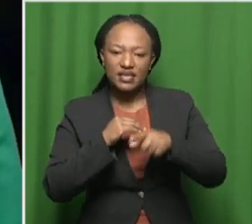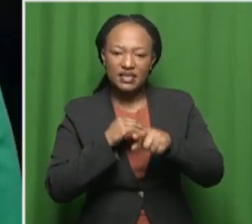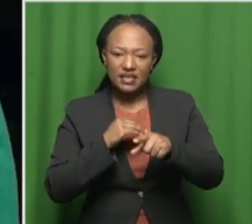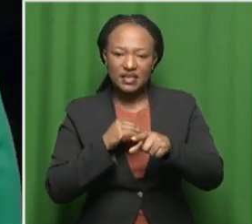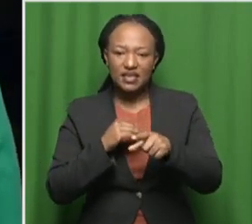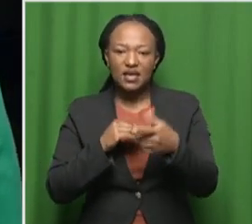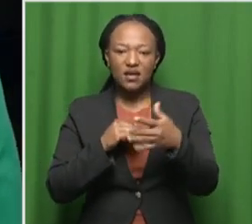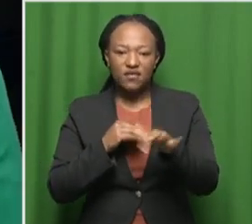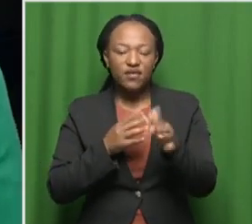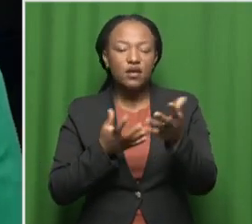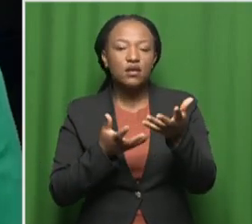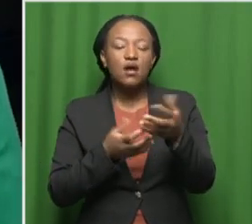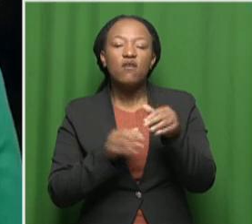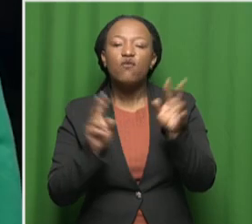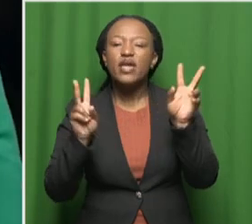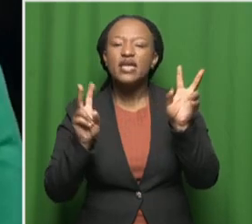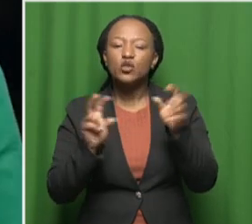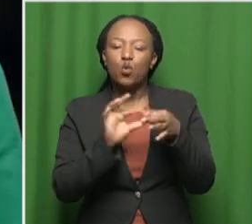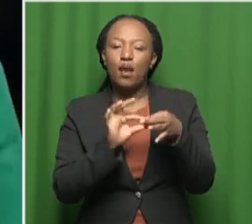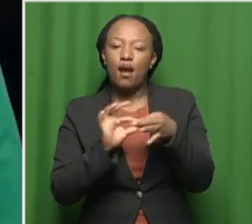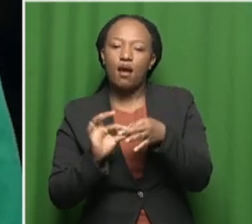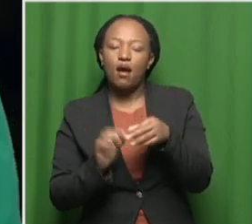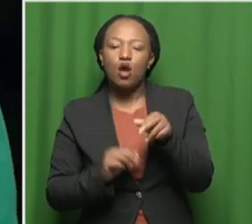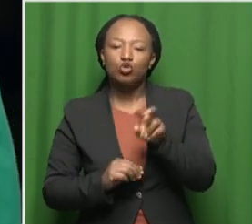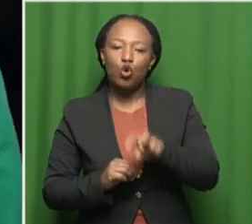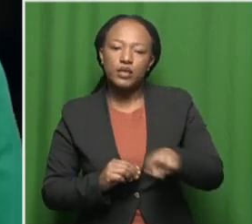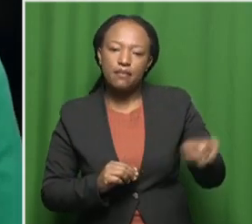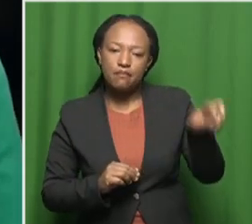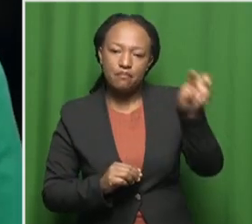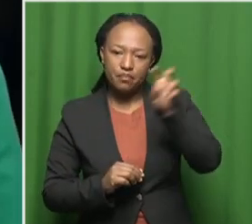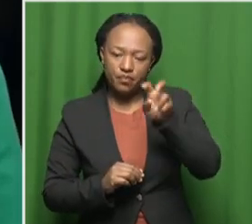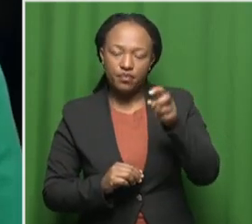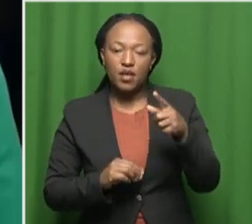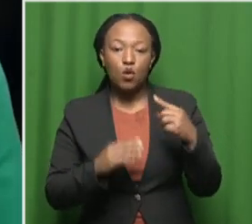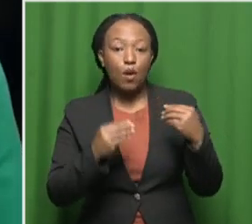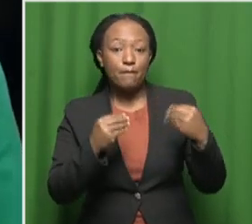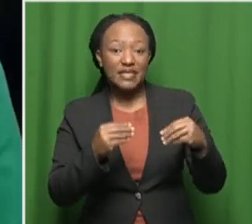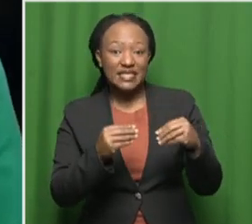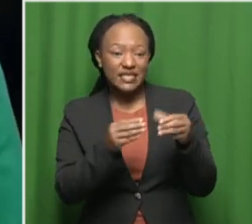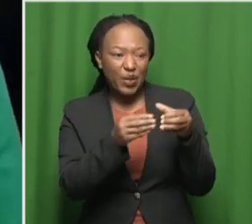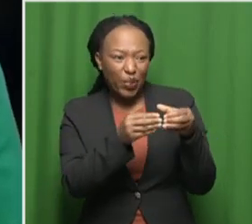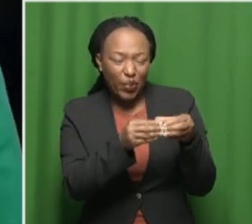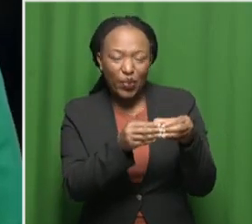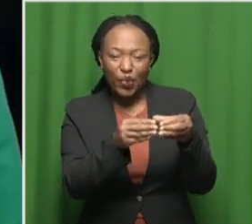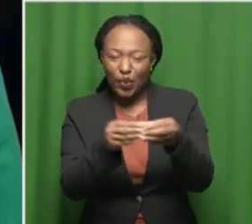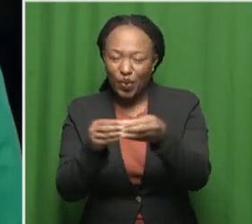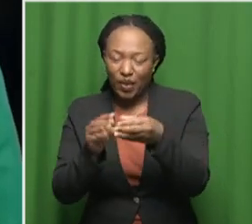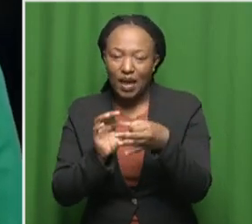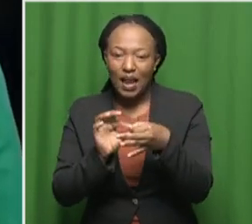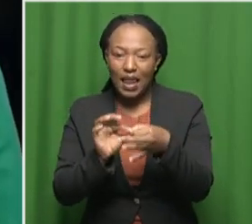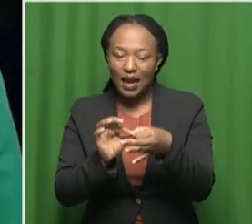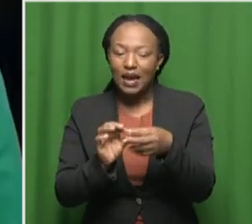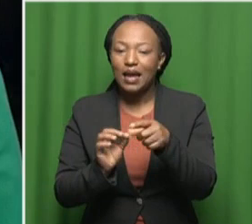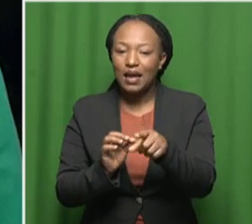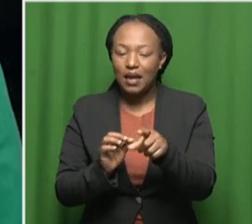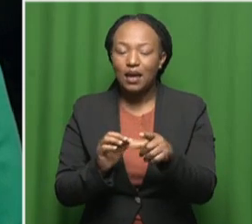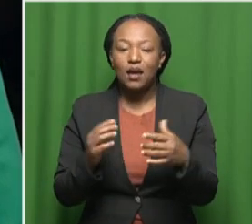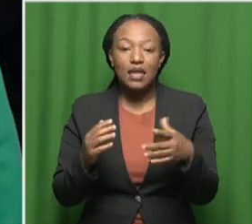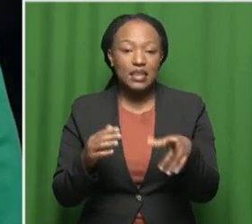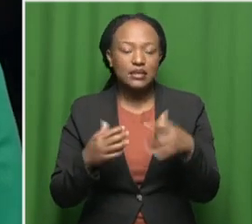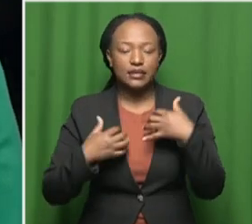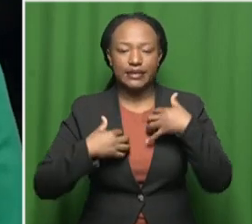turn talk to tourism aspect. That brings a lot even to the small businesses wherever they are at. So for me, this is an exciting